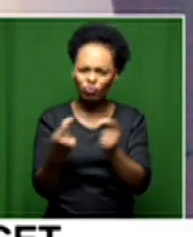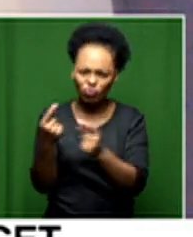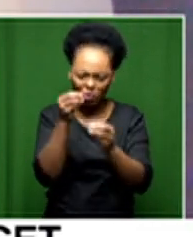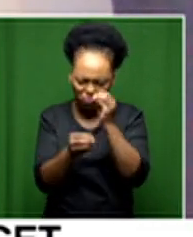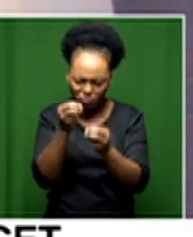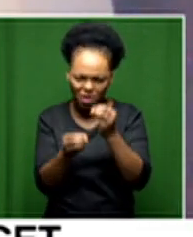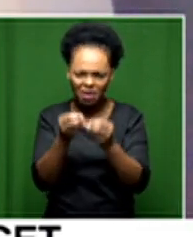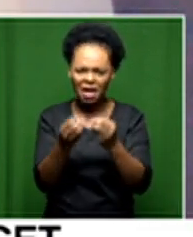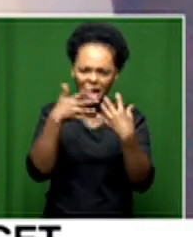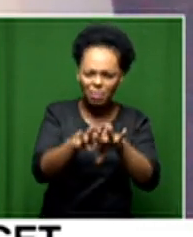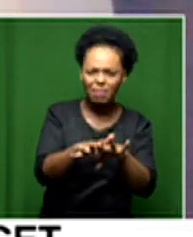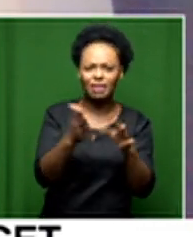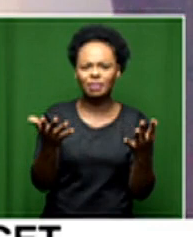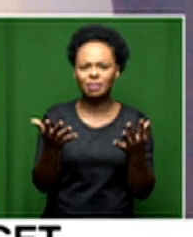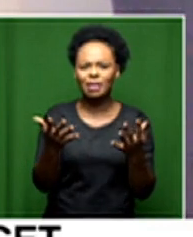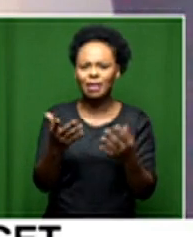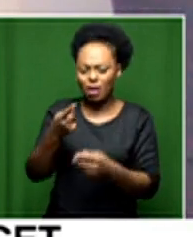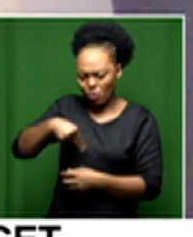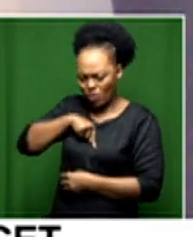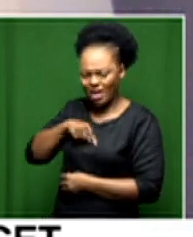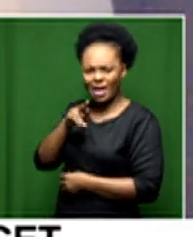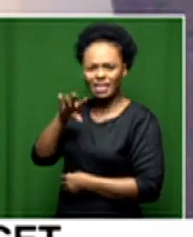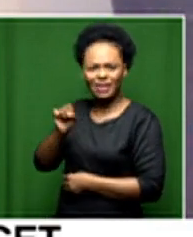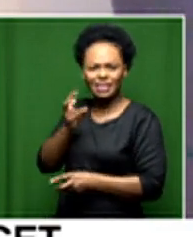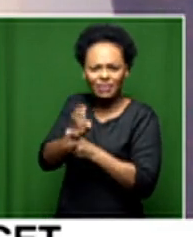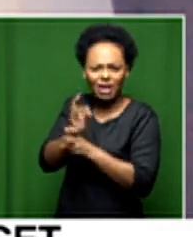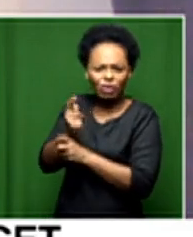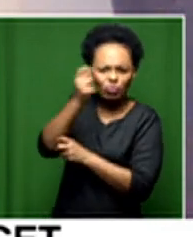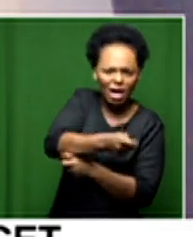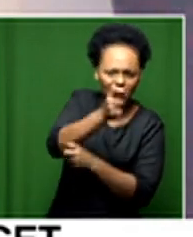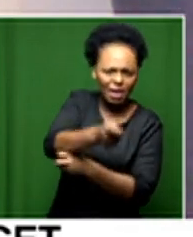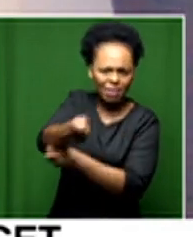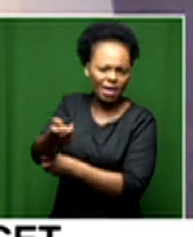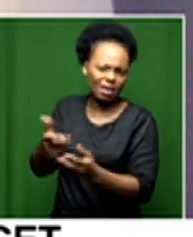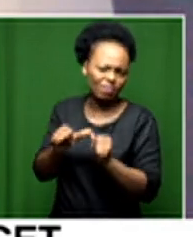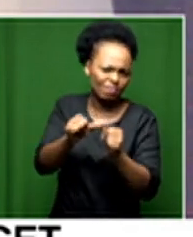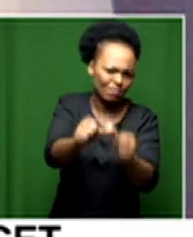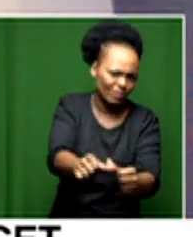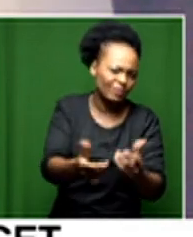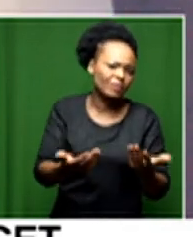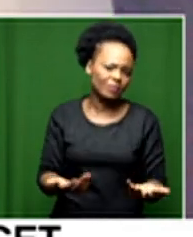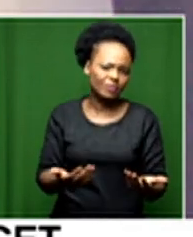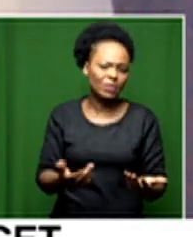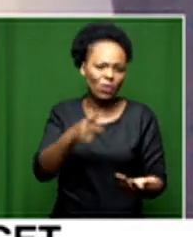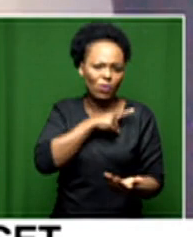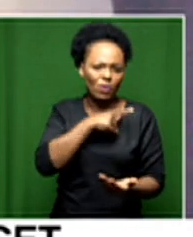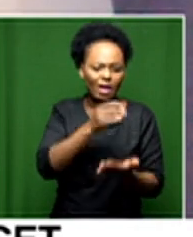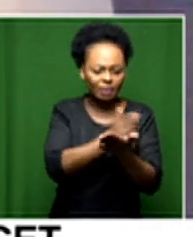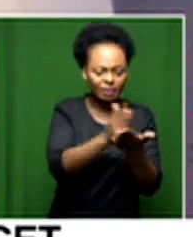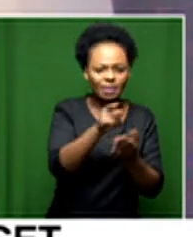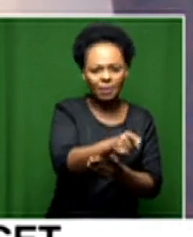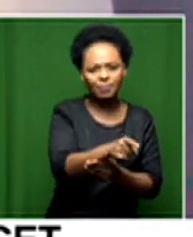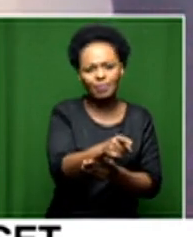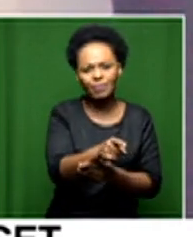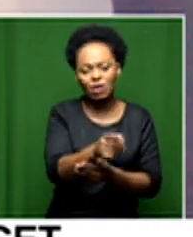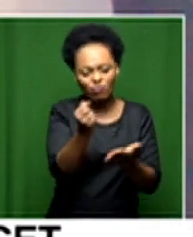to pay. I mean, even those students who are funded for courses that are not funded by, that